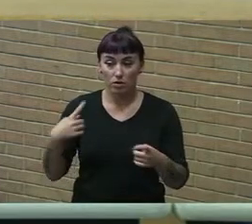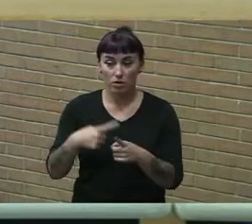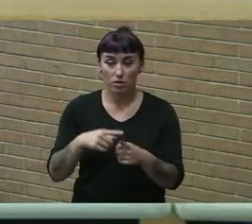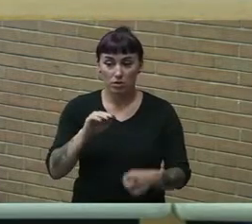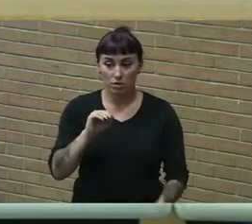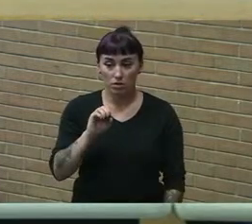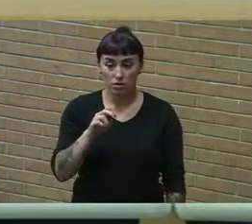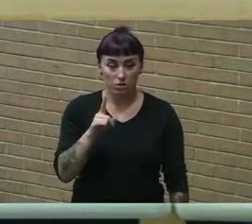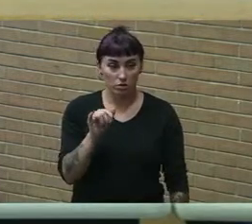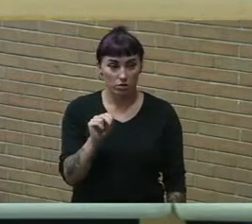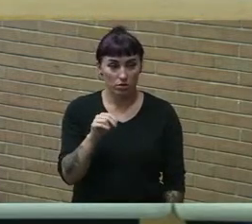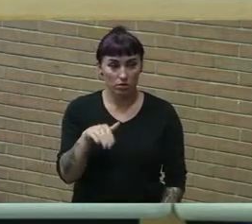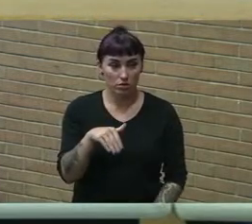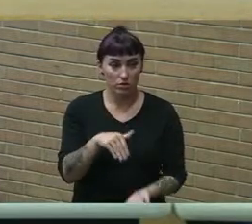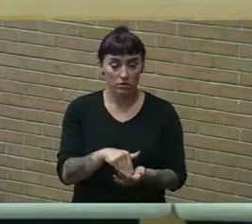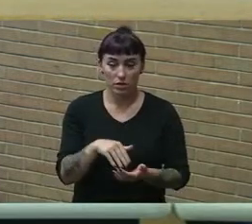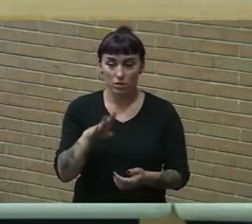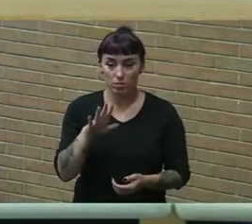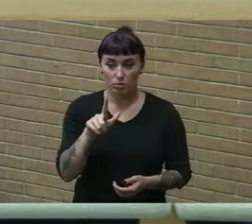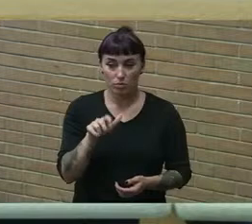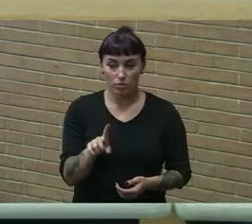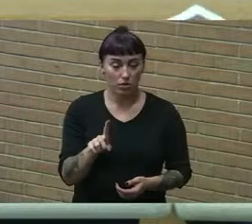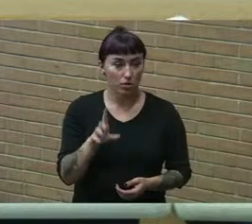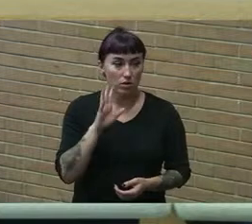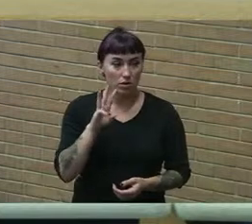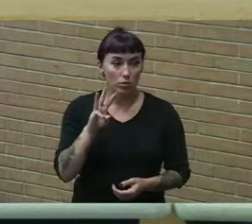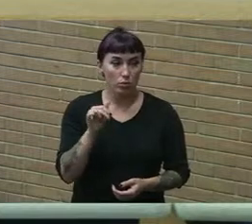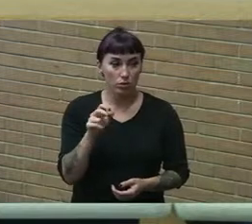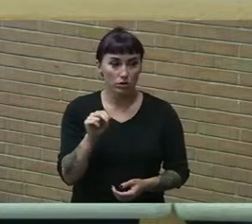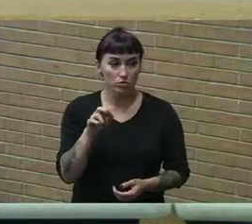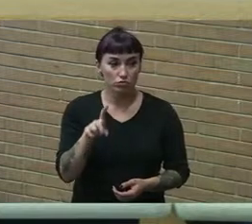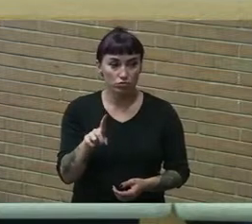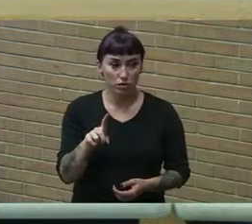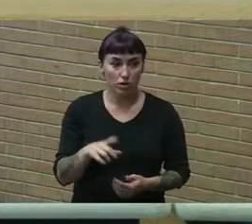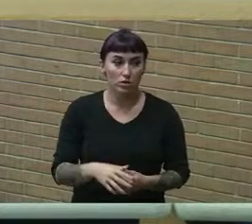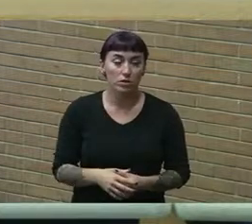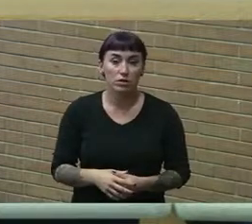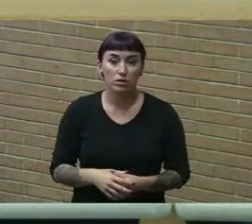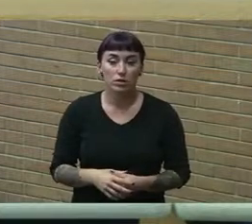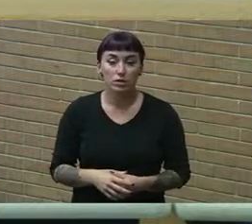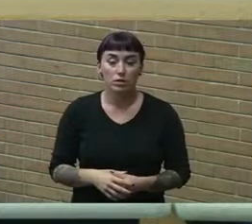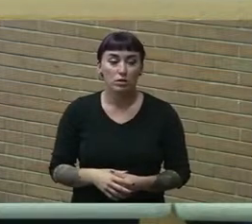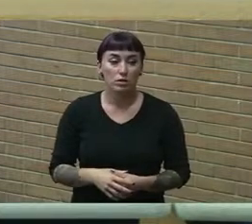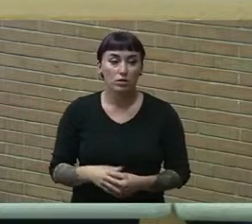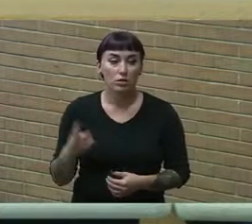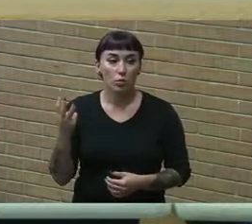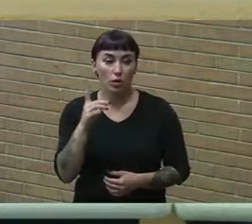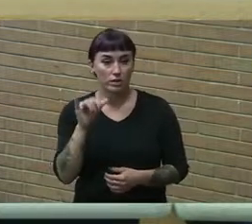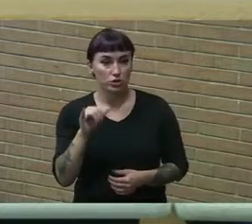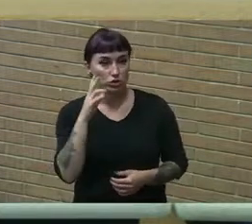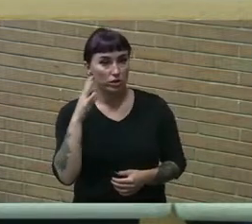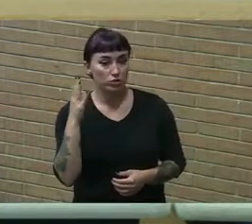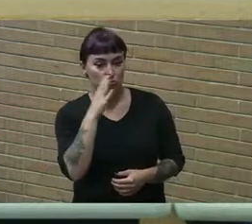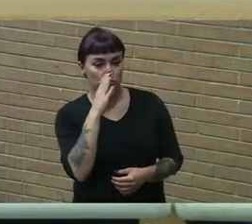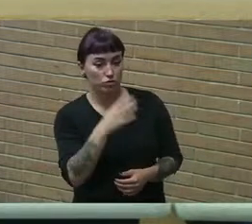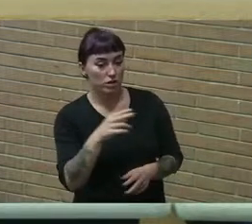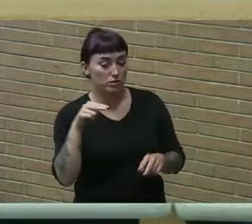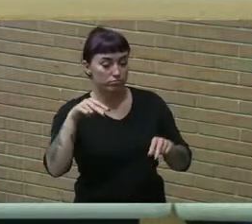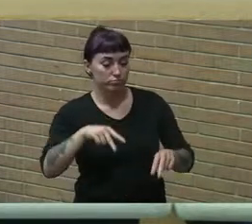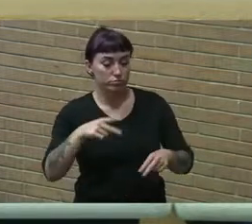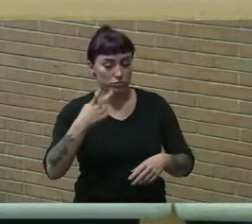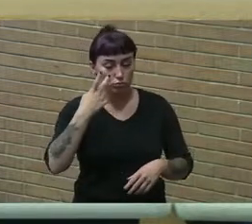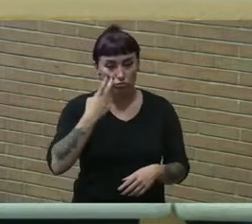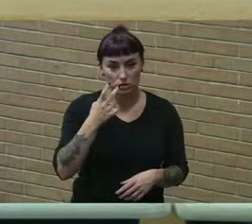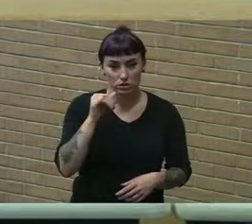Center Boulevard and Winton Road, looking in a westerly direction. And you can